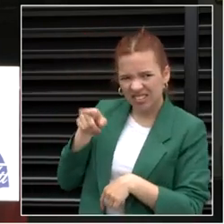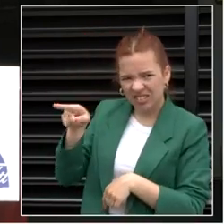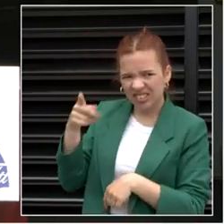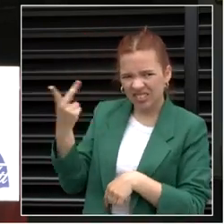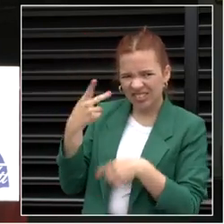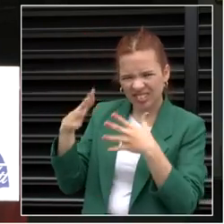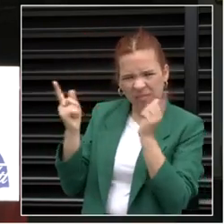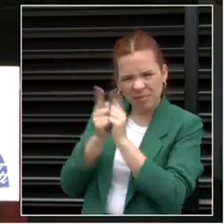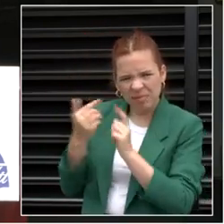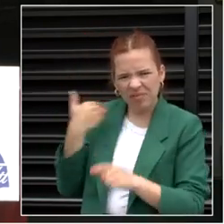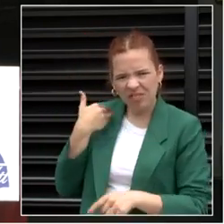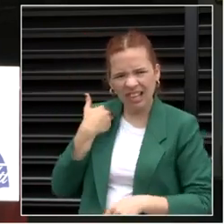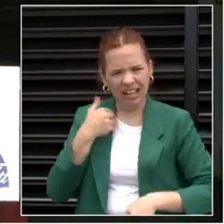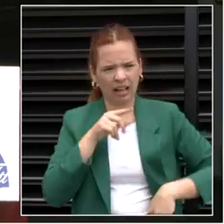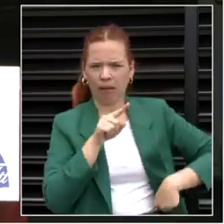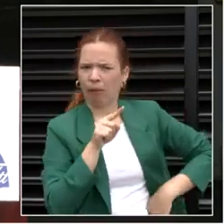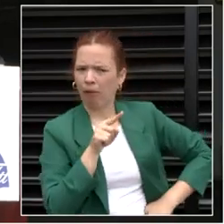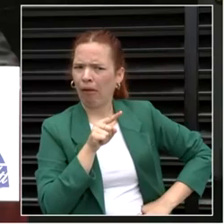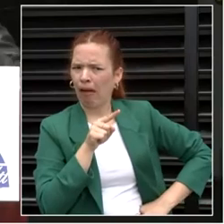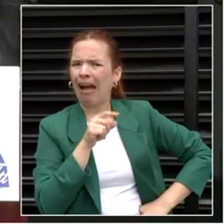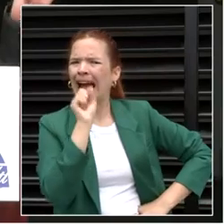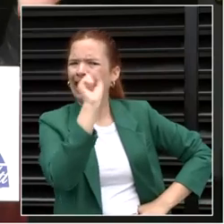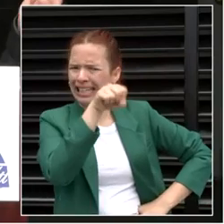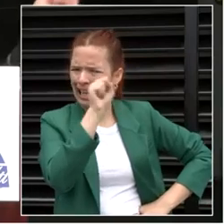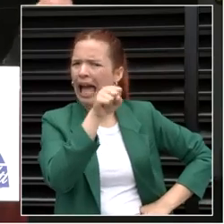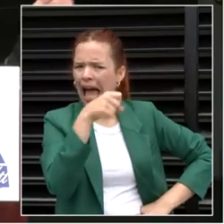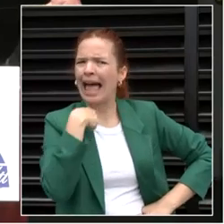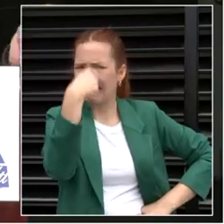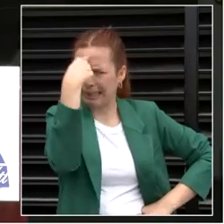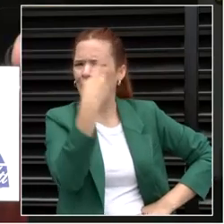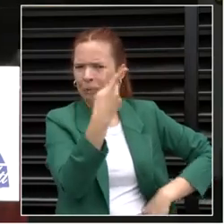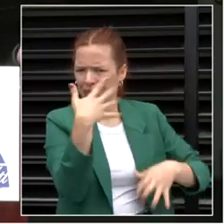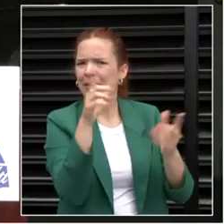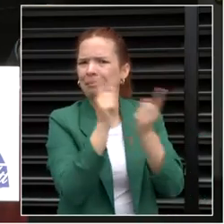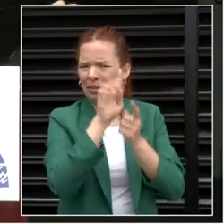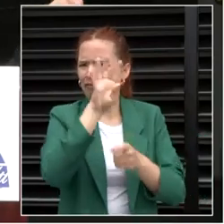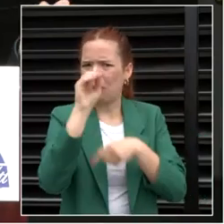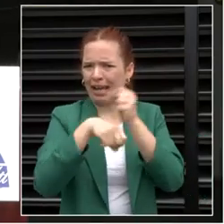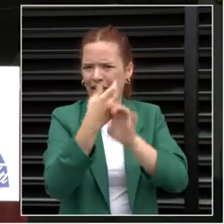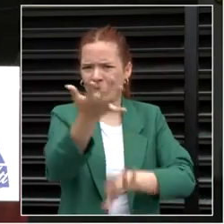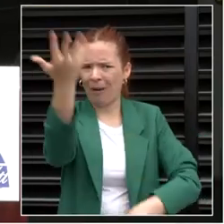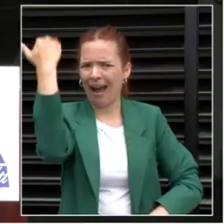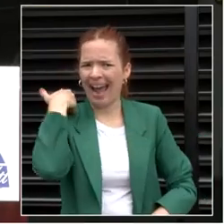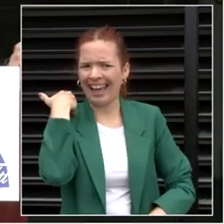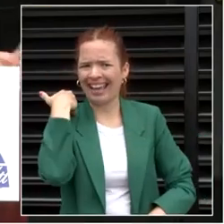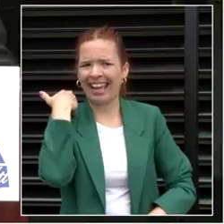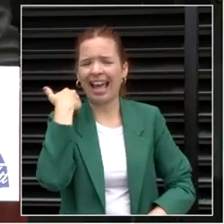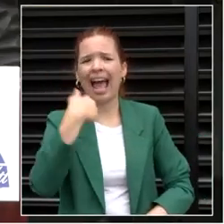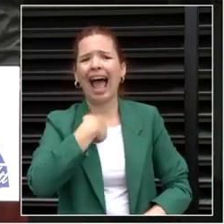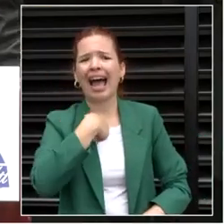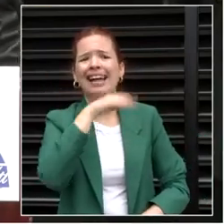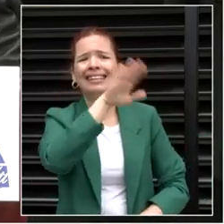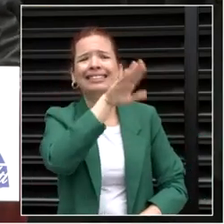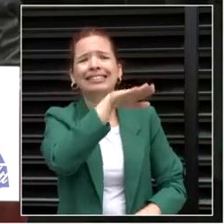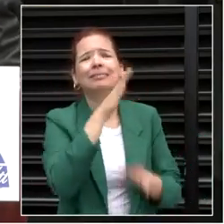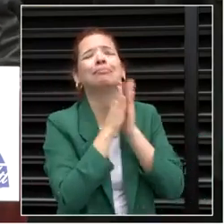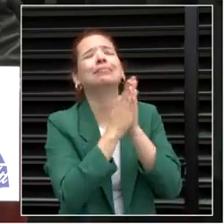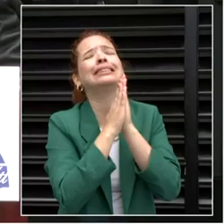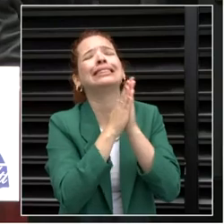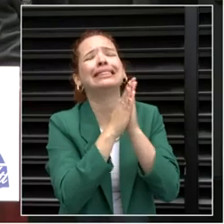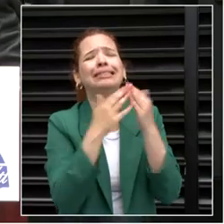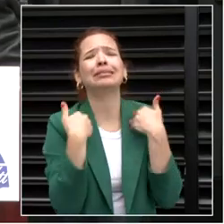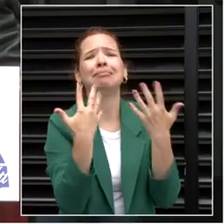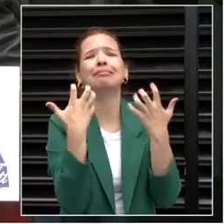40 years ago, as I was begging to be let into the club at the front desk,